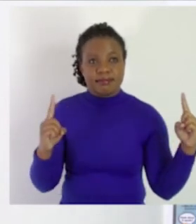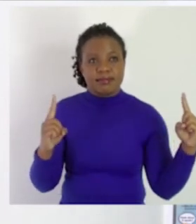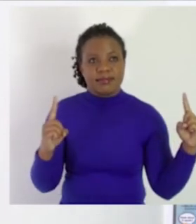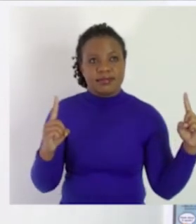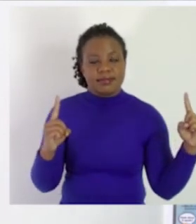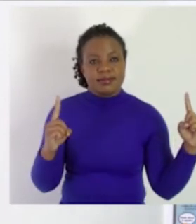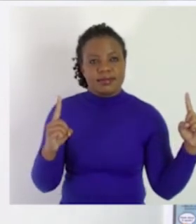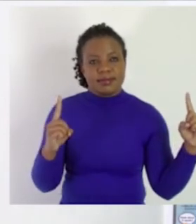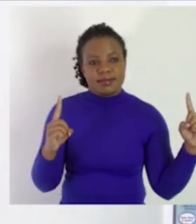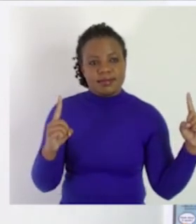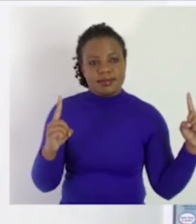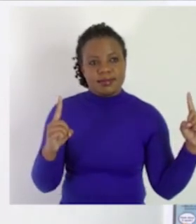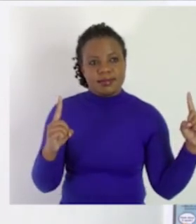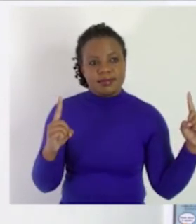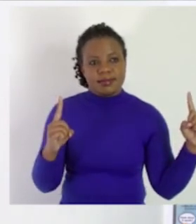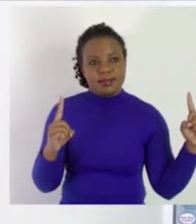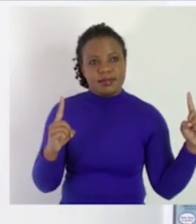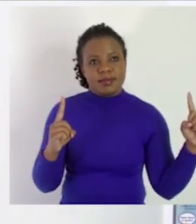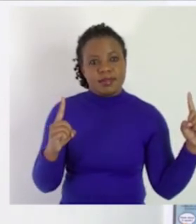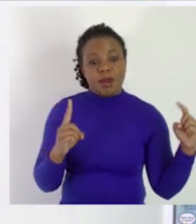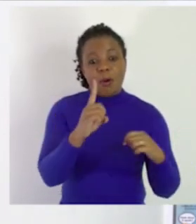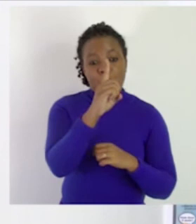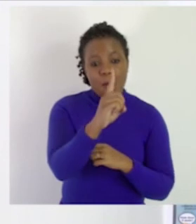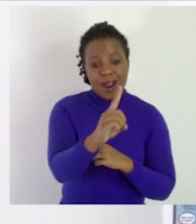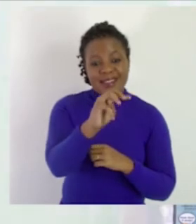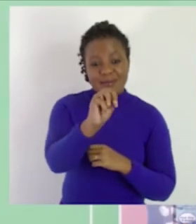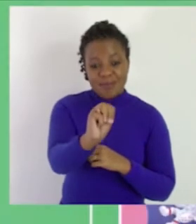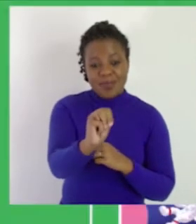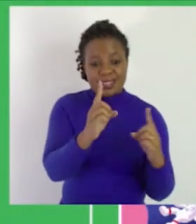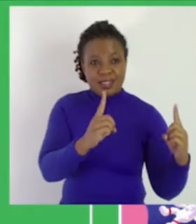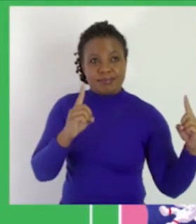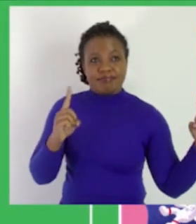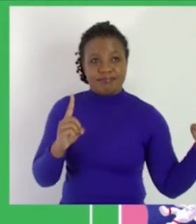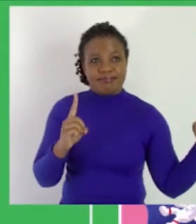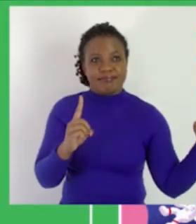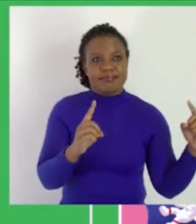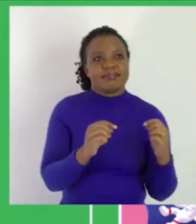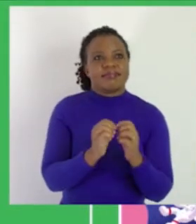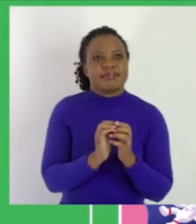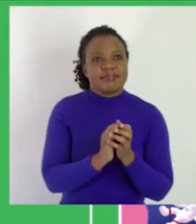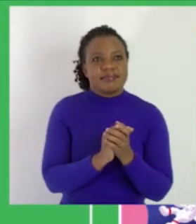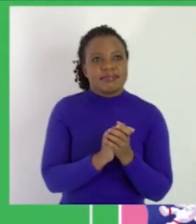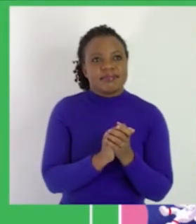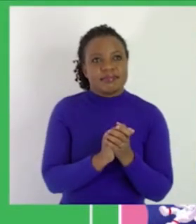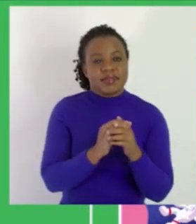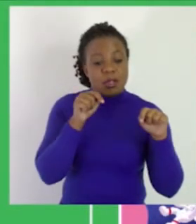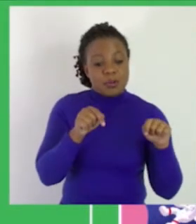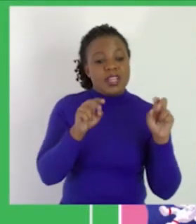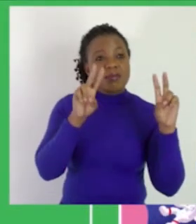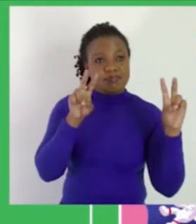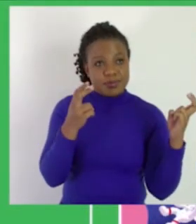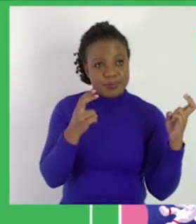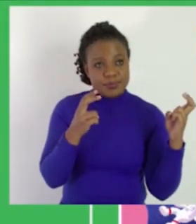out to make sure we maintain a 1 meter distance. Today's